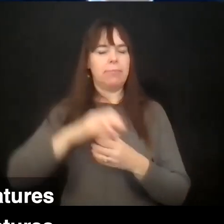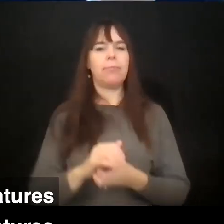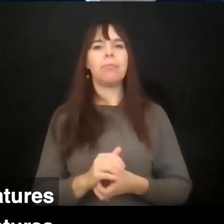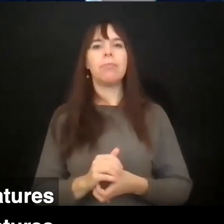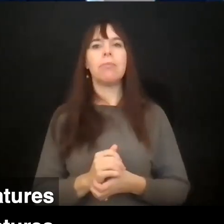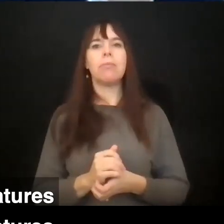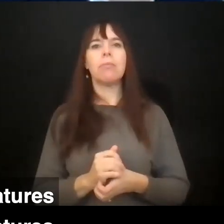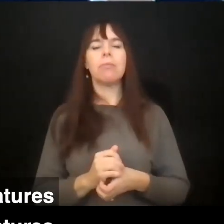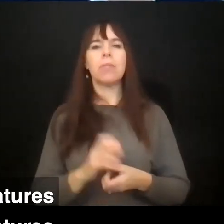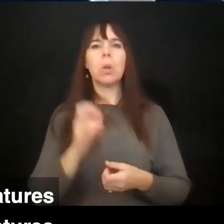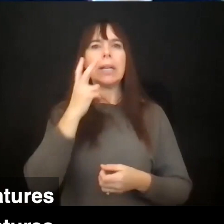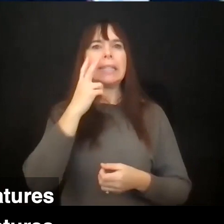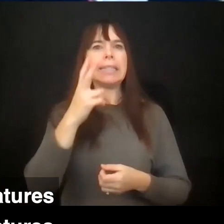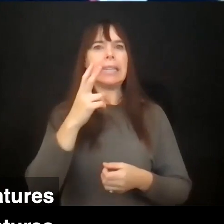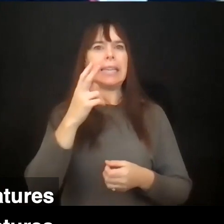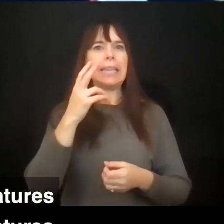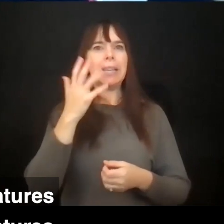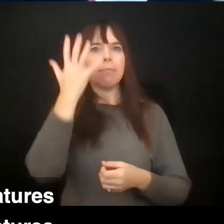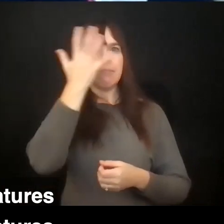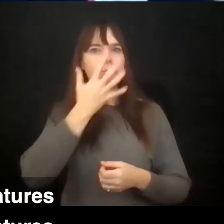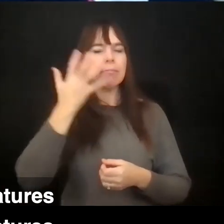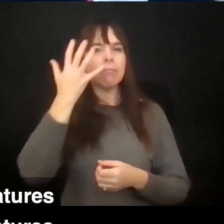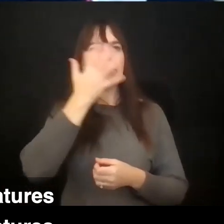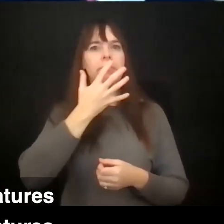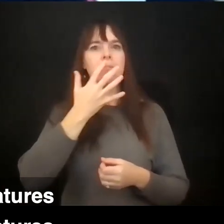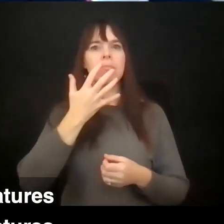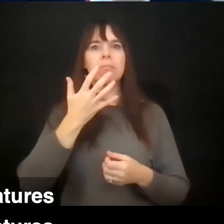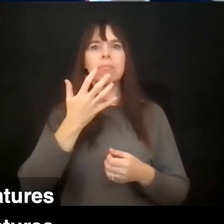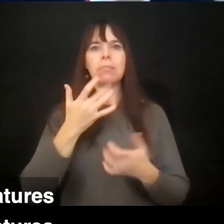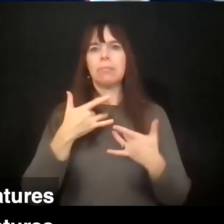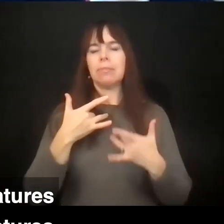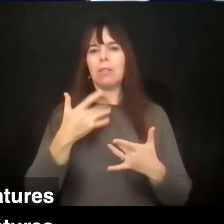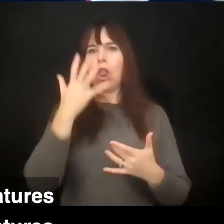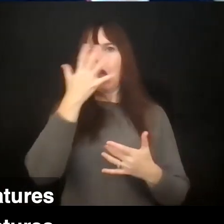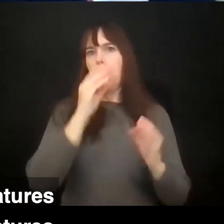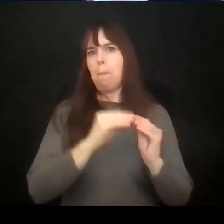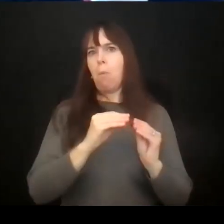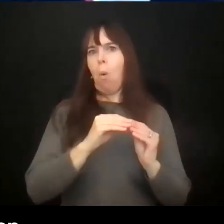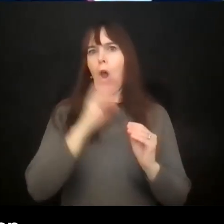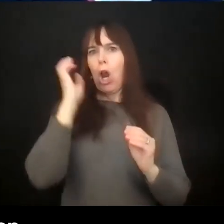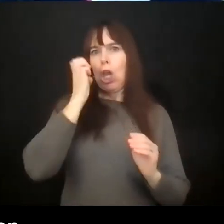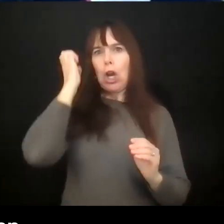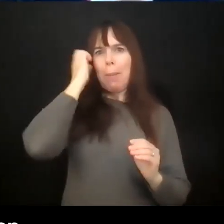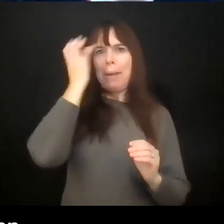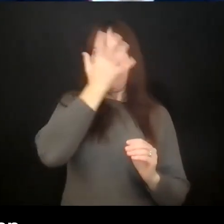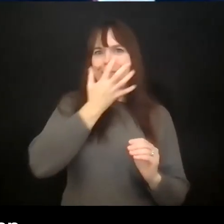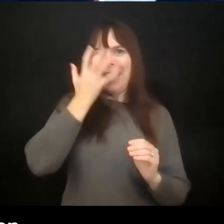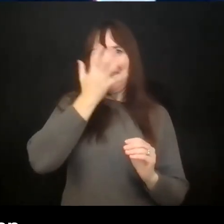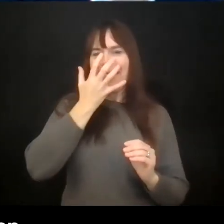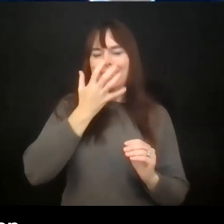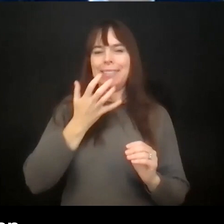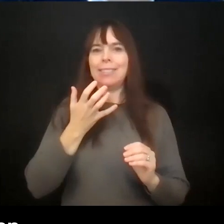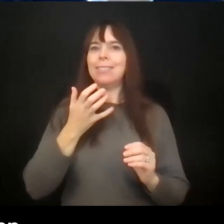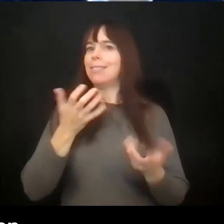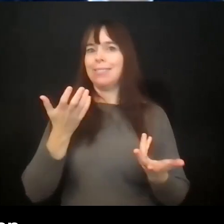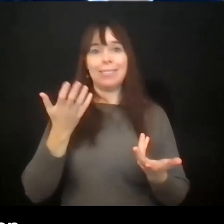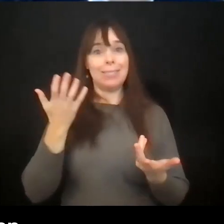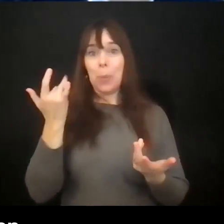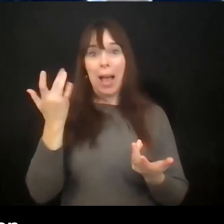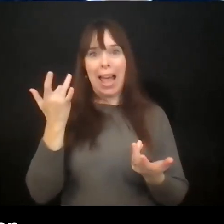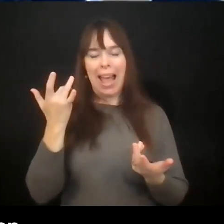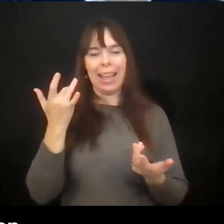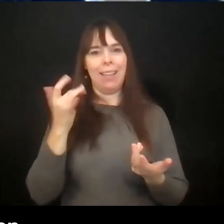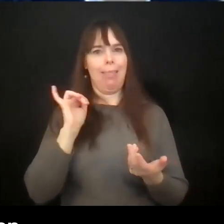You'll notice that the features tend to be European features because that was what